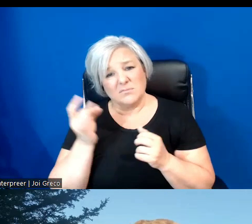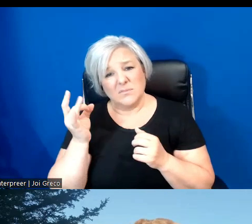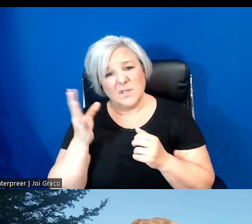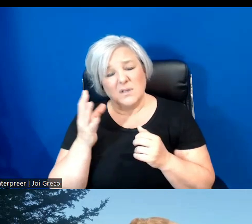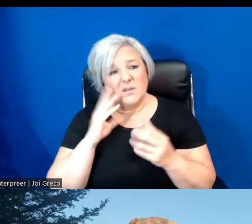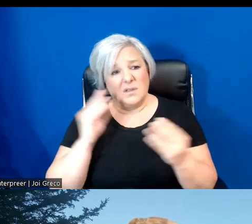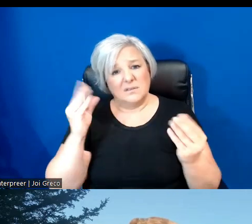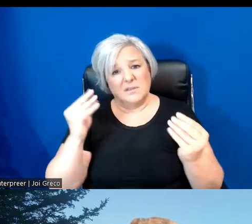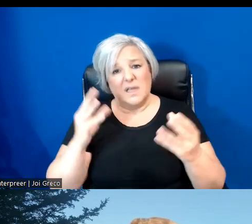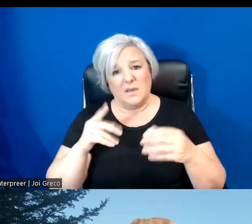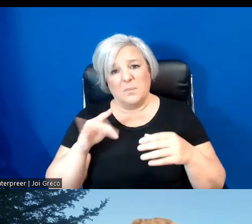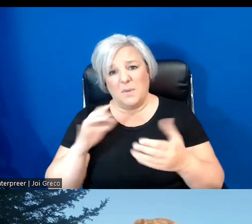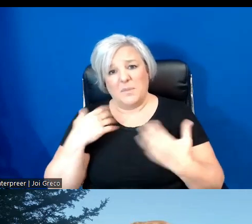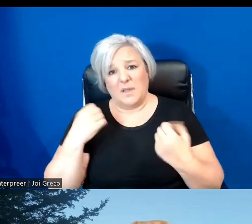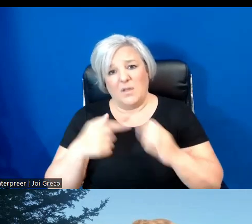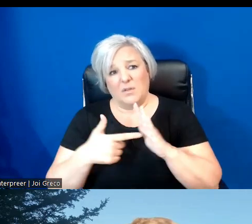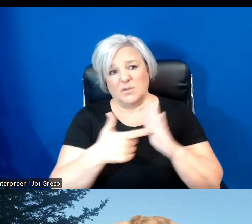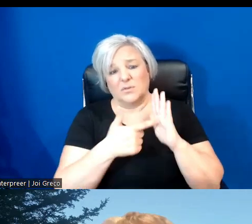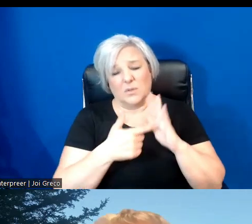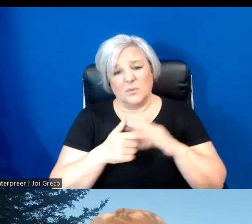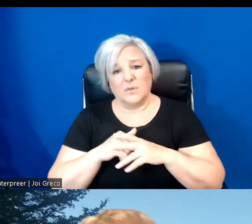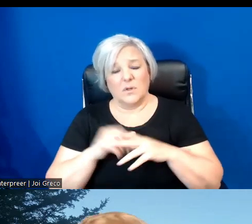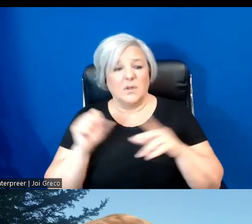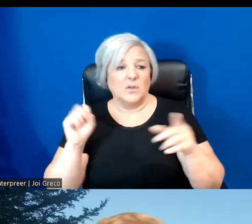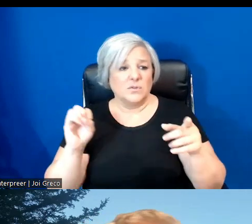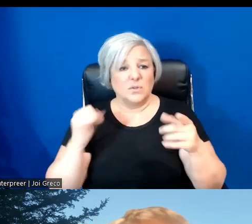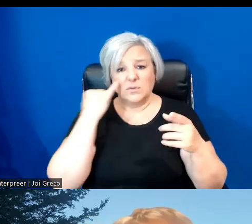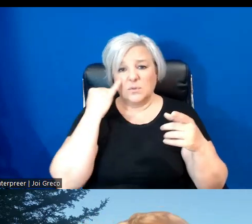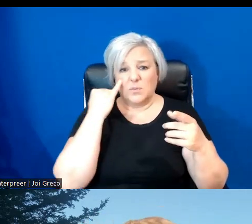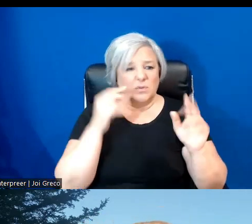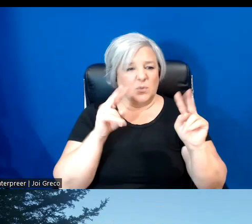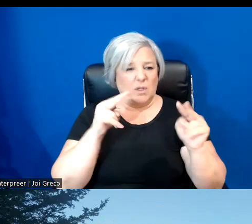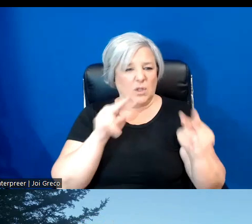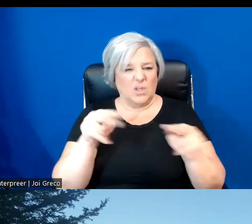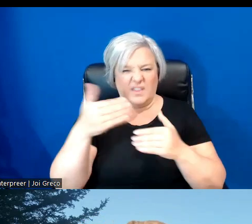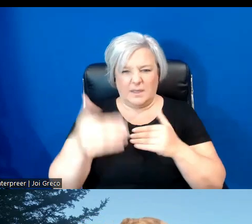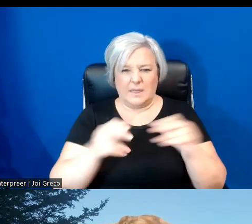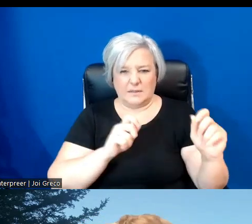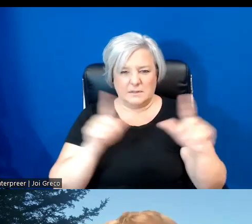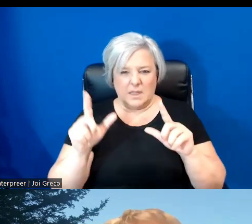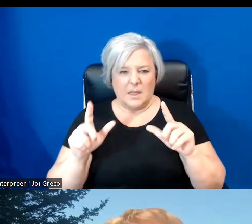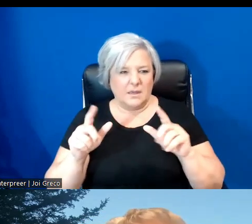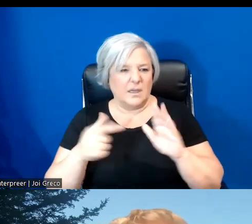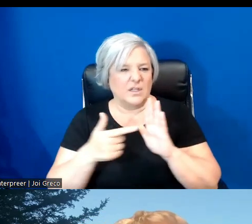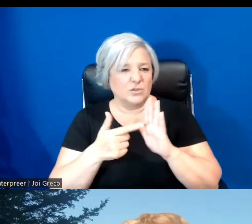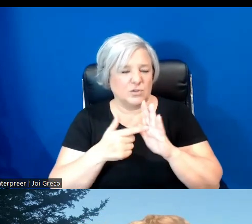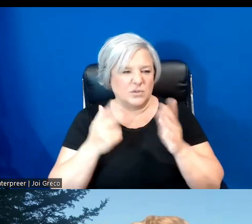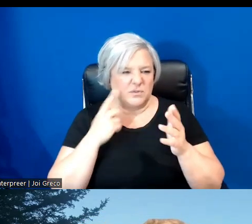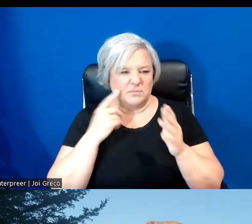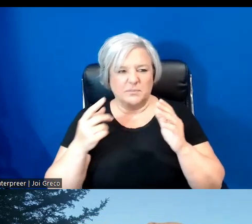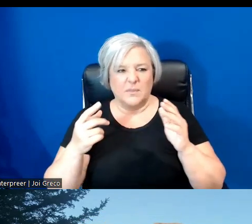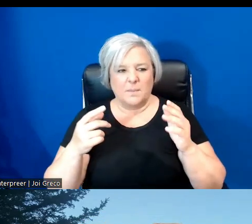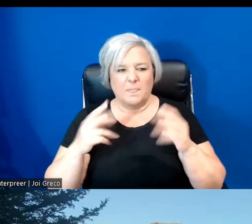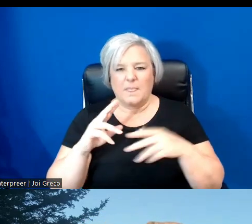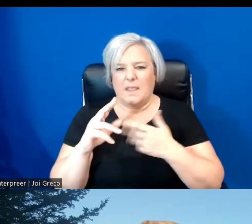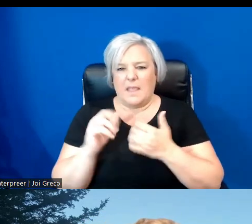data out of public health has shown us. And so if we go to the next slide, I'll show you just a little glimpse of kind